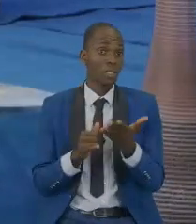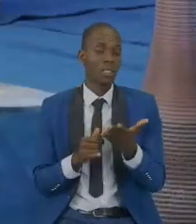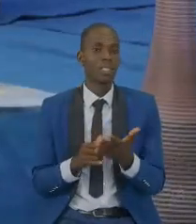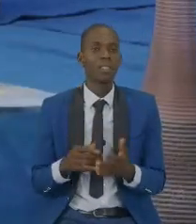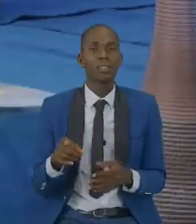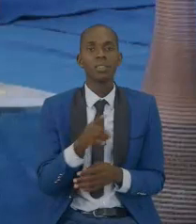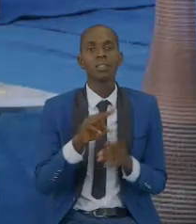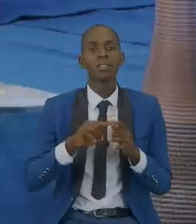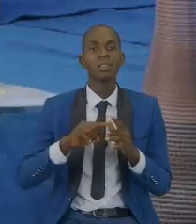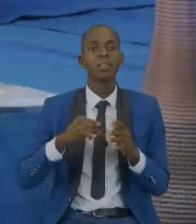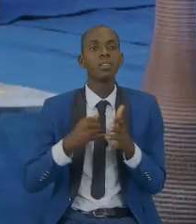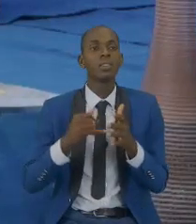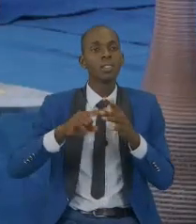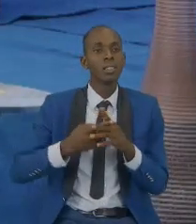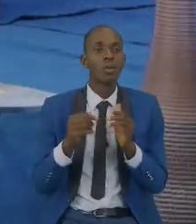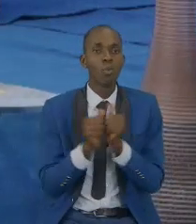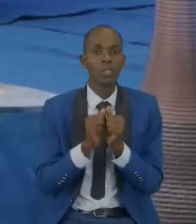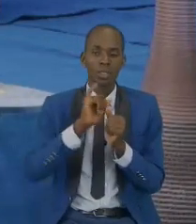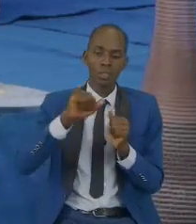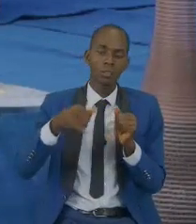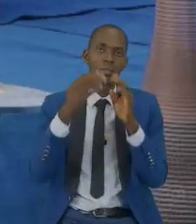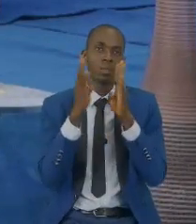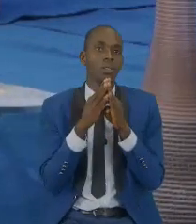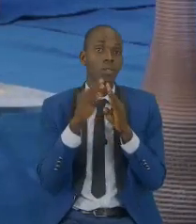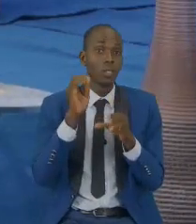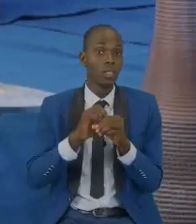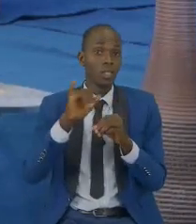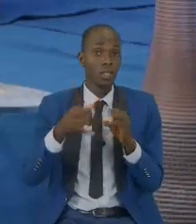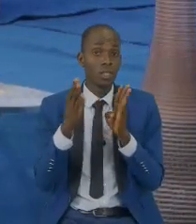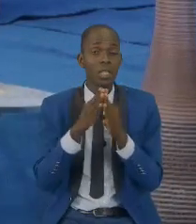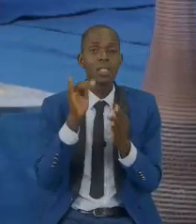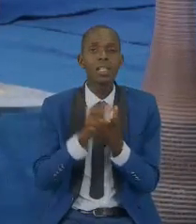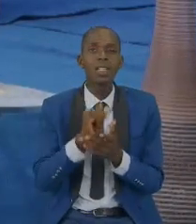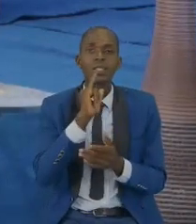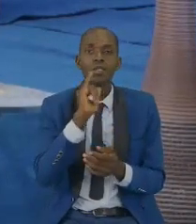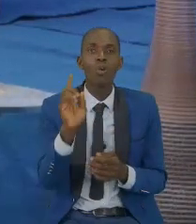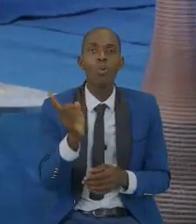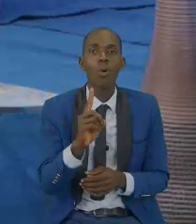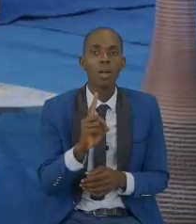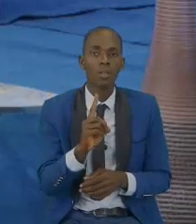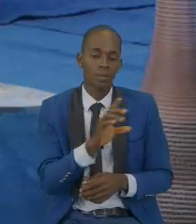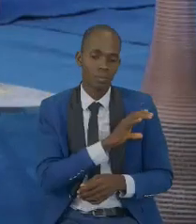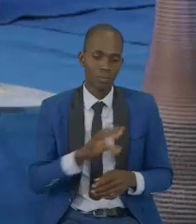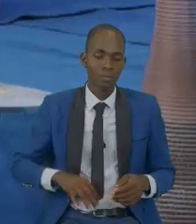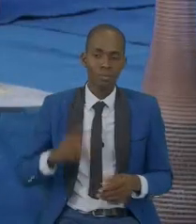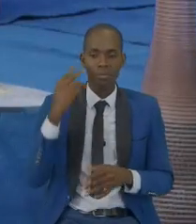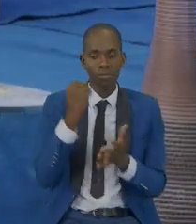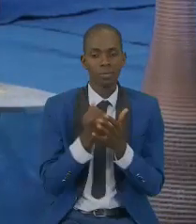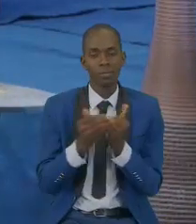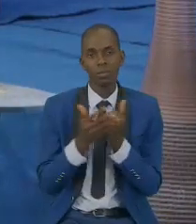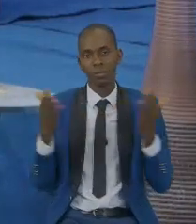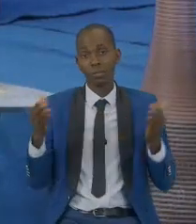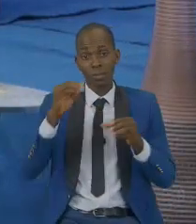started with in Jerusalem. In Jerusalem, that's where Christ was crucified